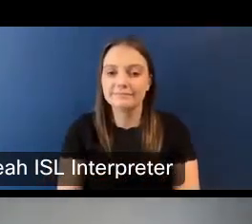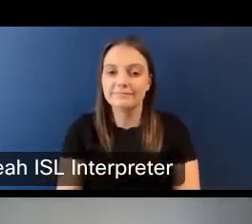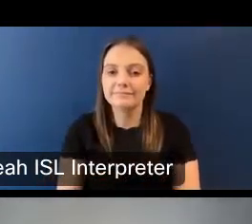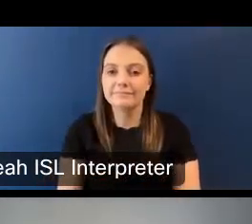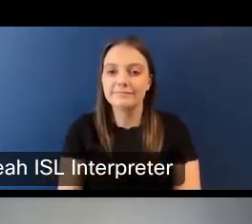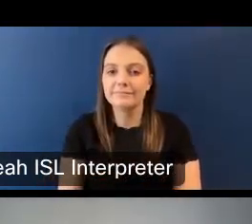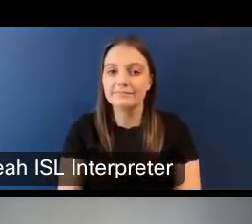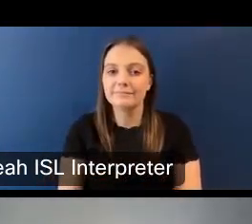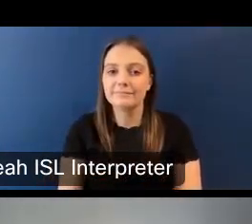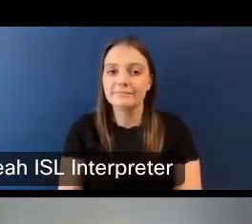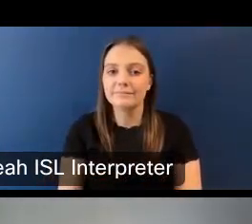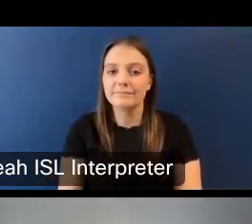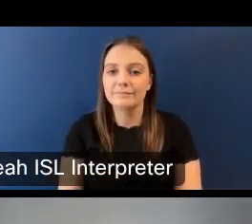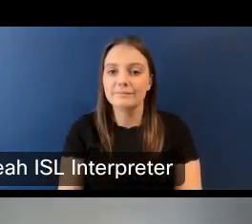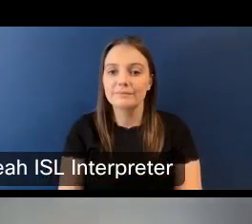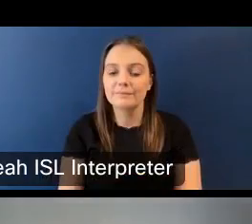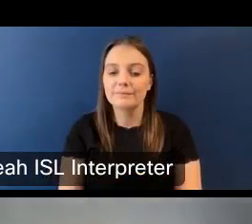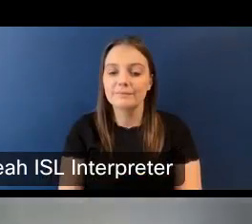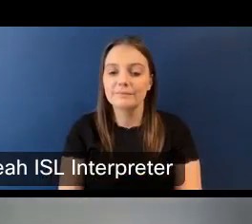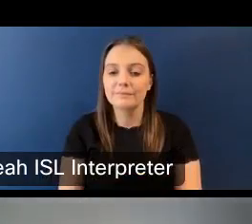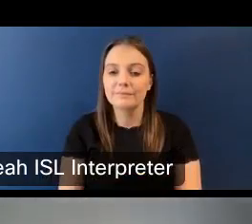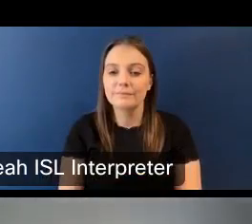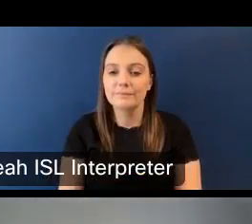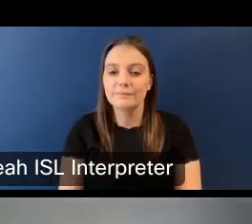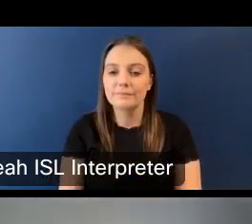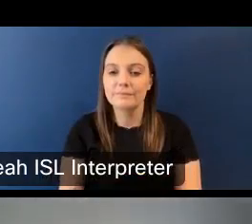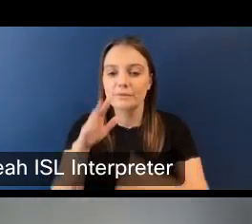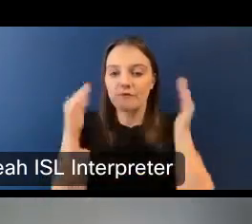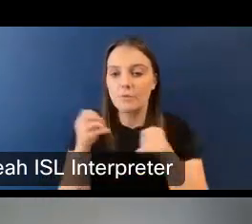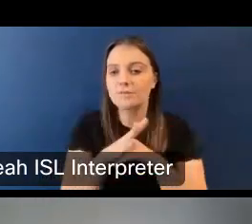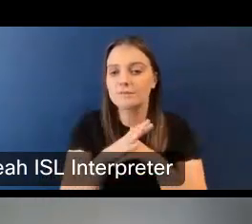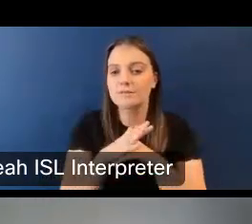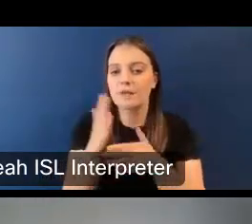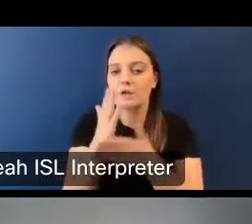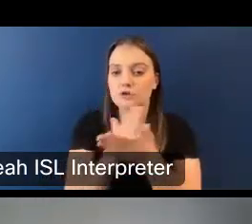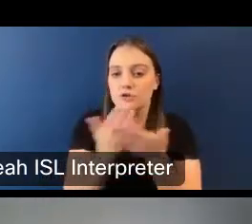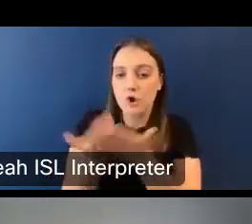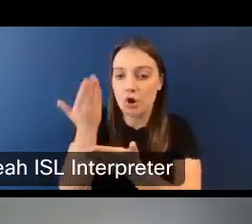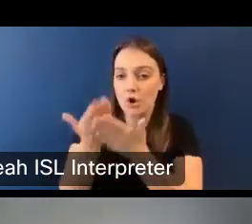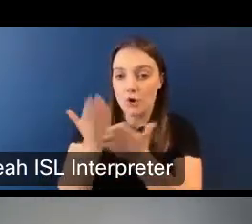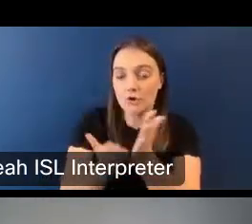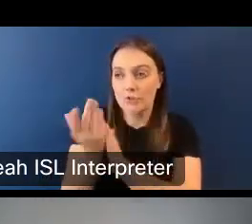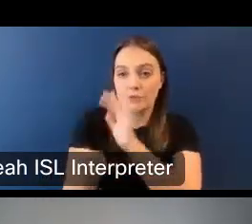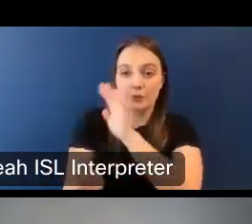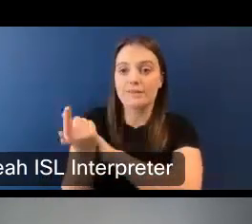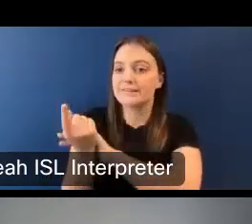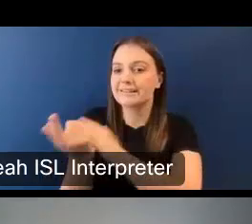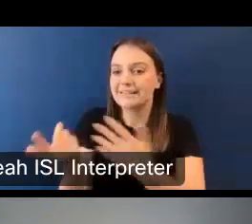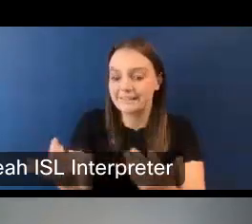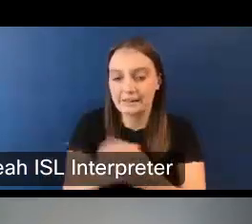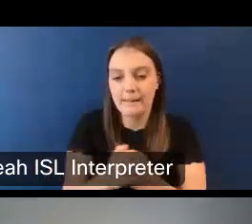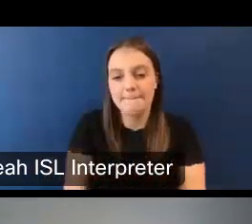incident realm because it was focused on sharing learning from incidents. But a number of us